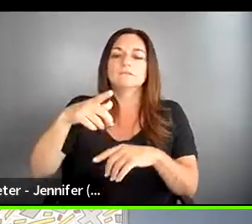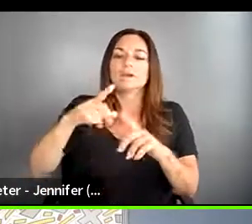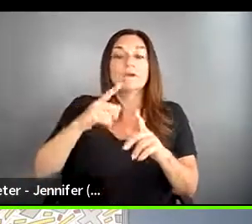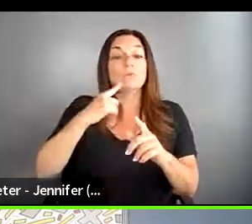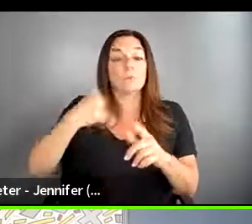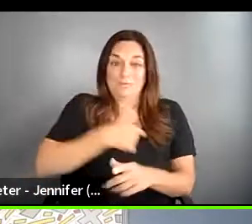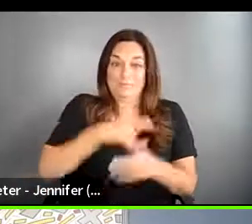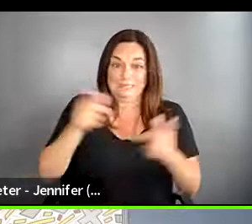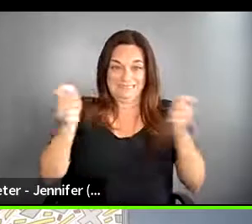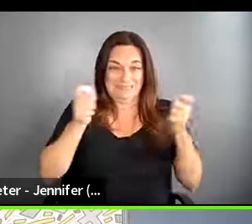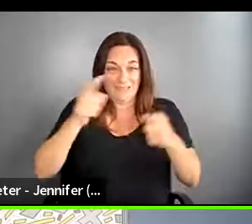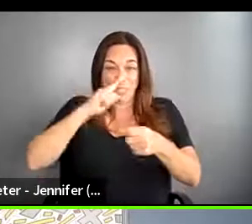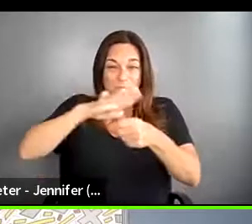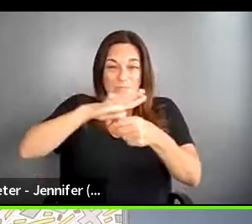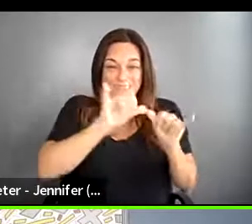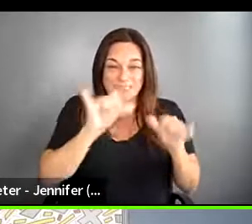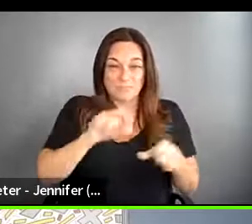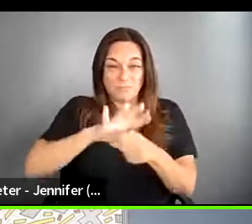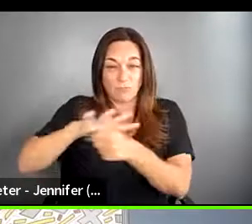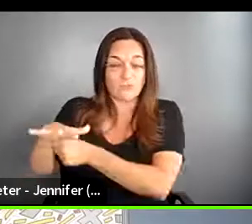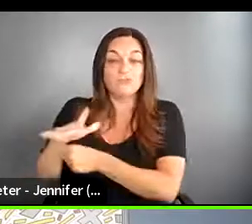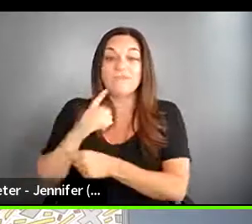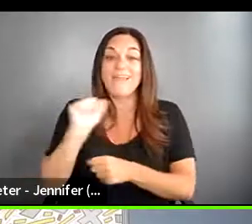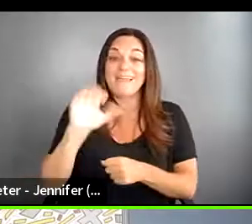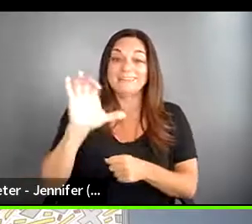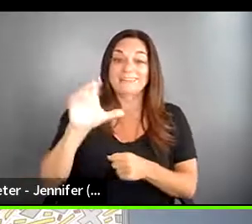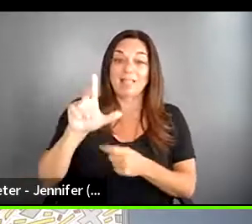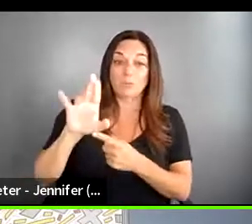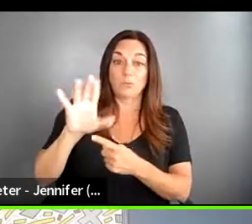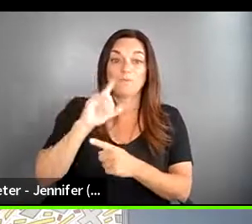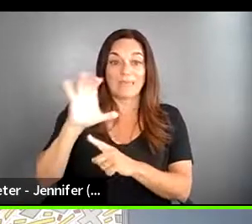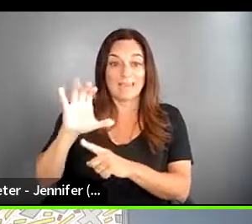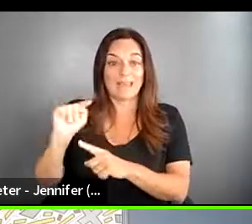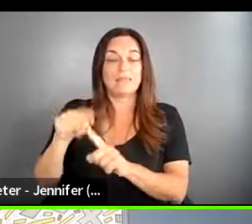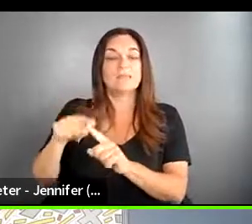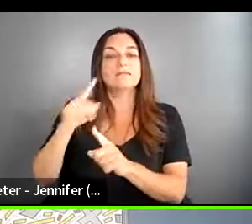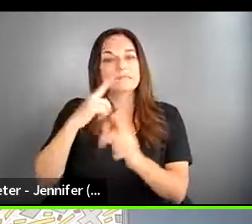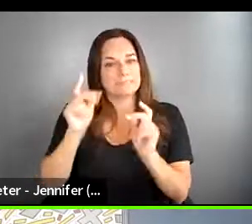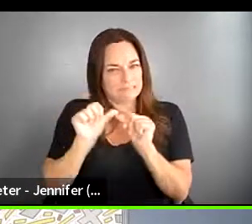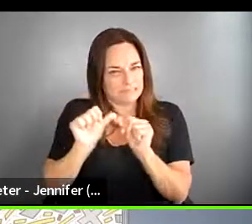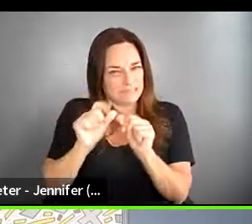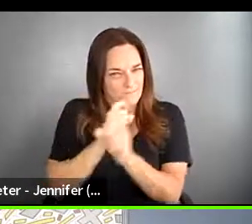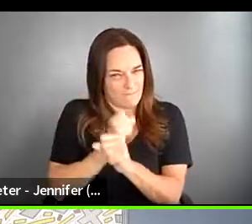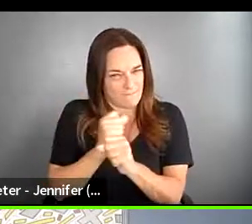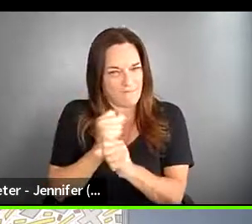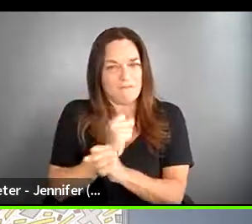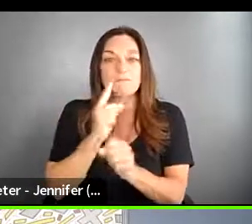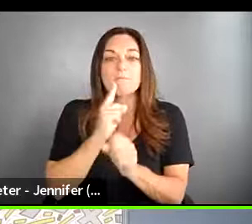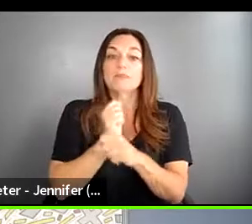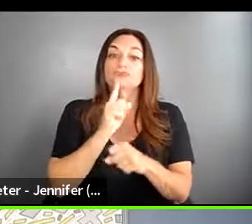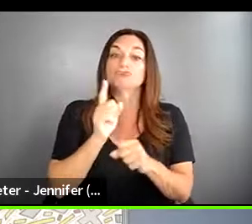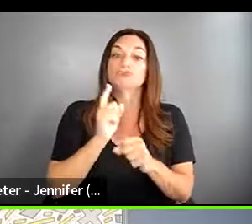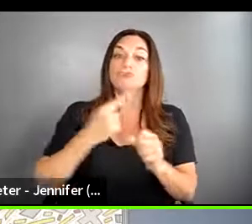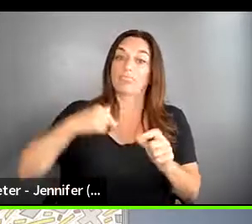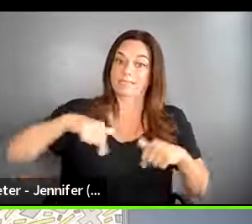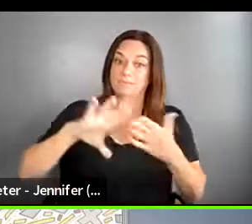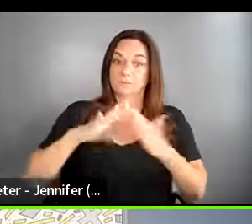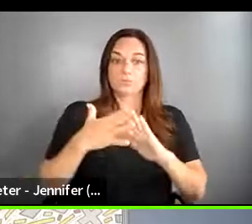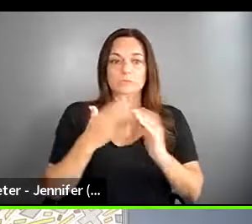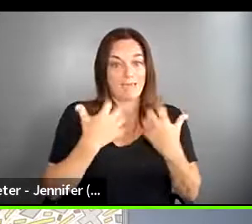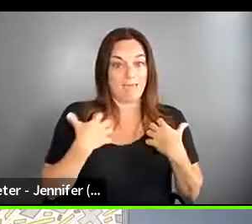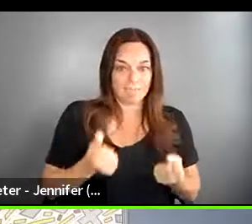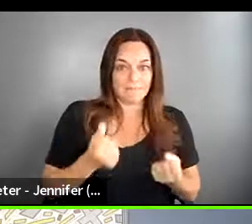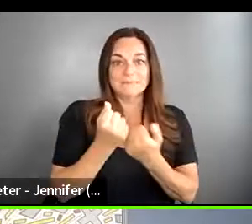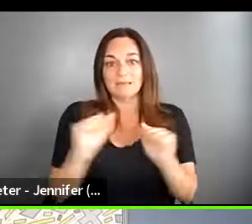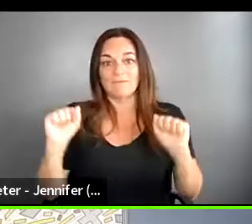oppression. The ACLU of Connecticut is ready to keep fighting for a future where our communities are safe, healthy, and free. How